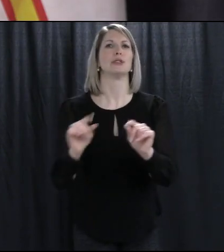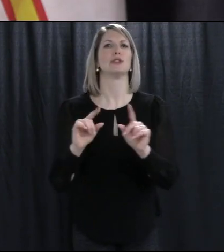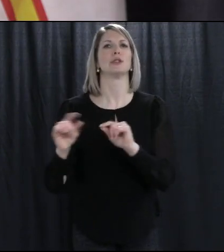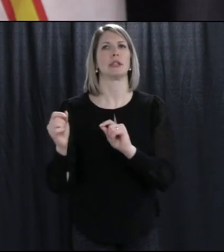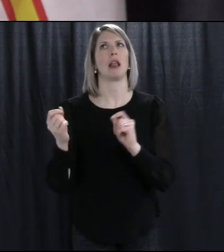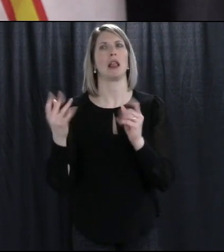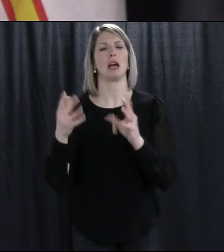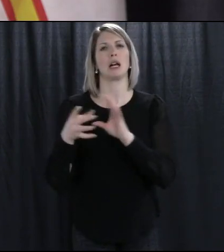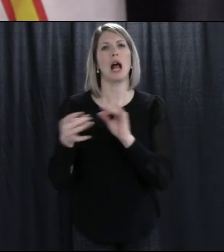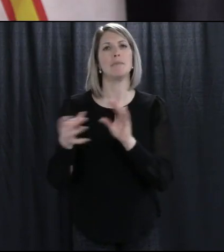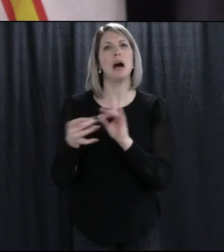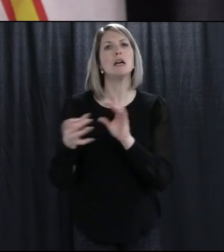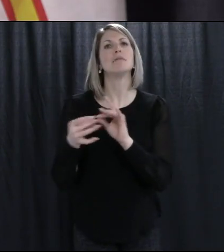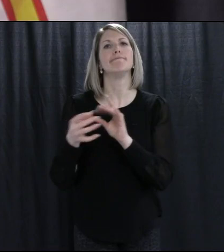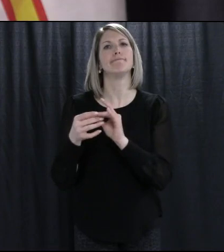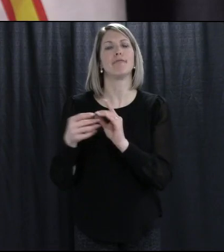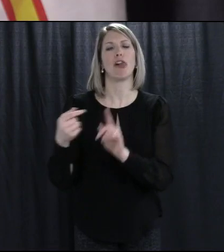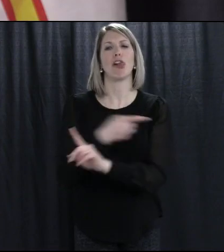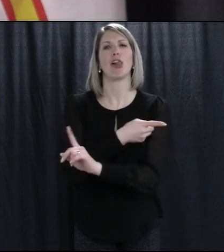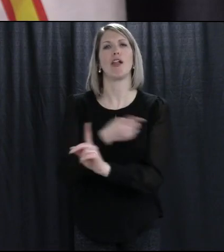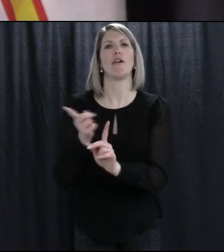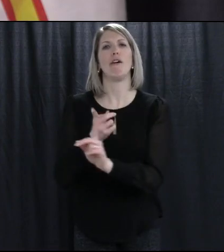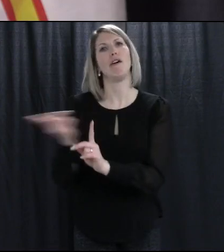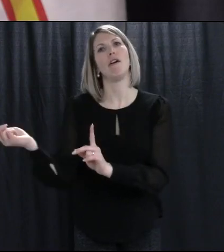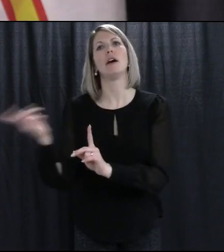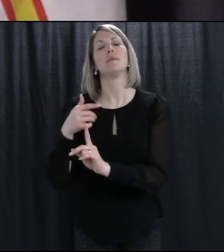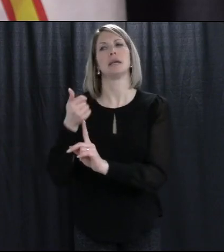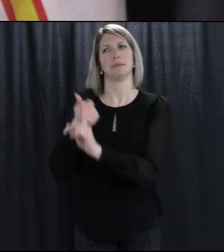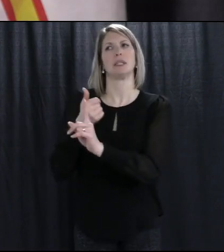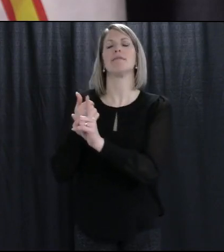that are coming through social media, and the minister corrected the